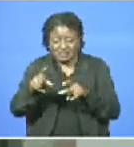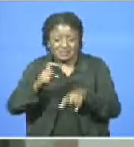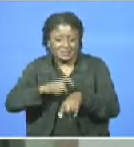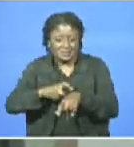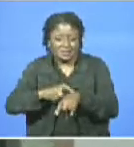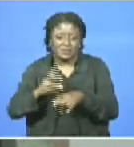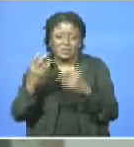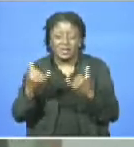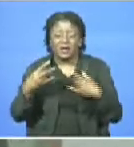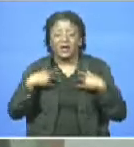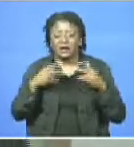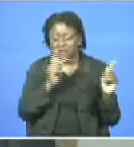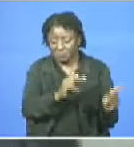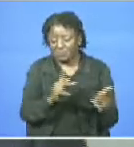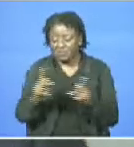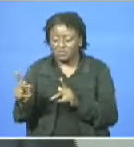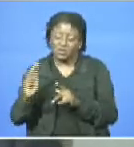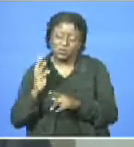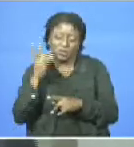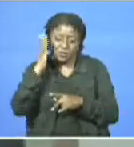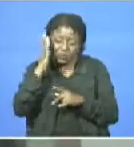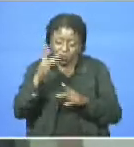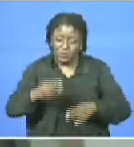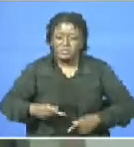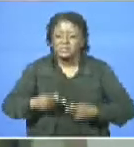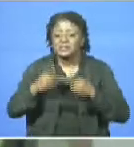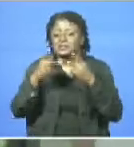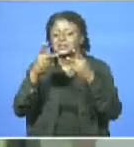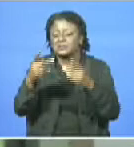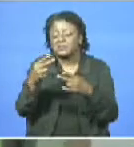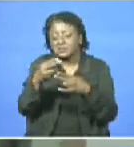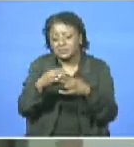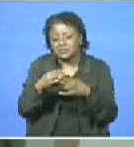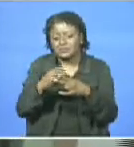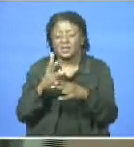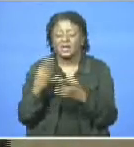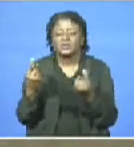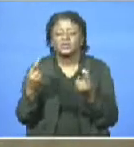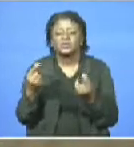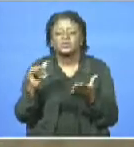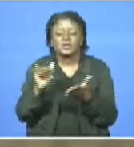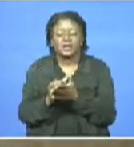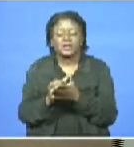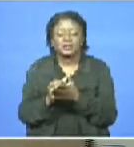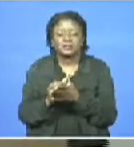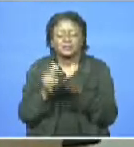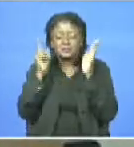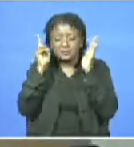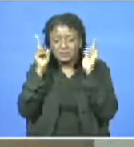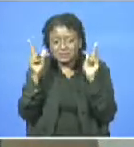have a proposal that we will be submitting very shortly, and we will be doing that. Listen,